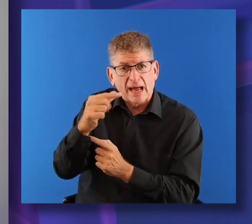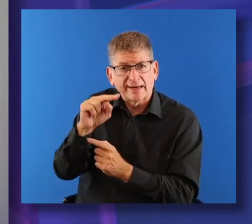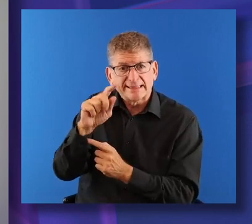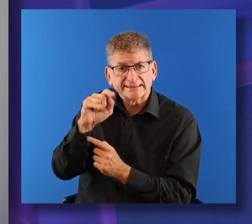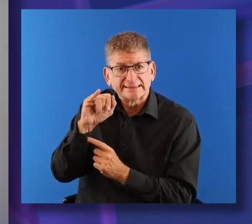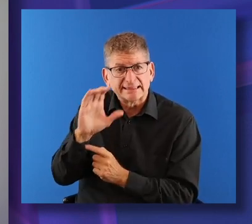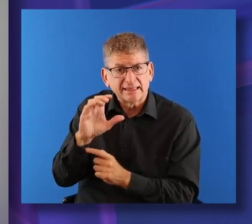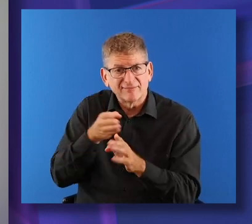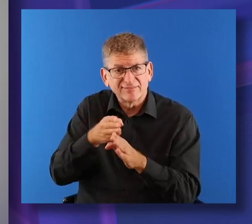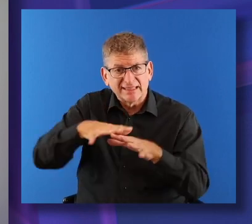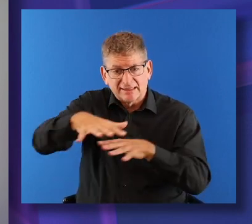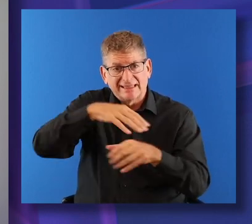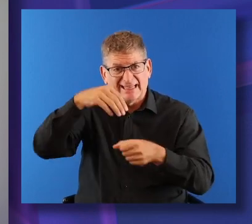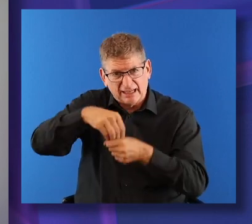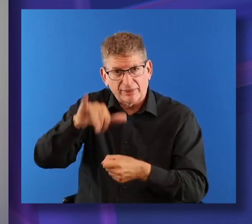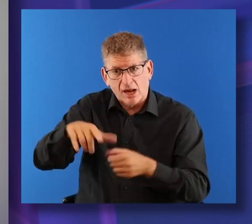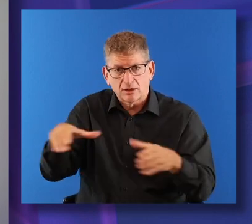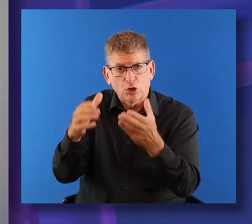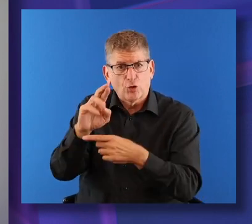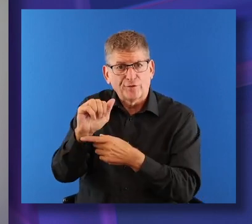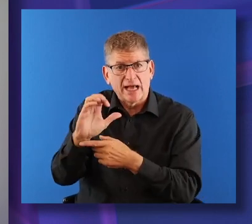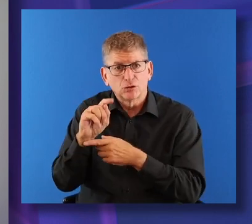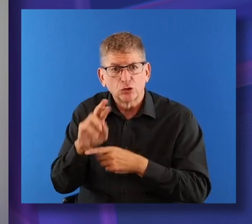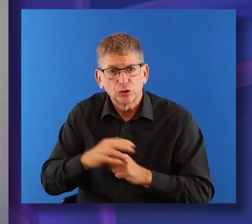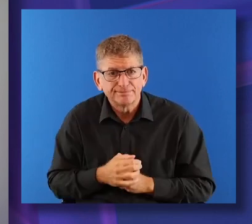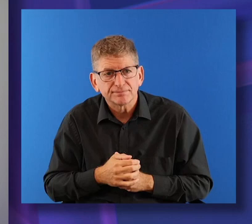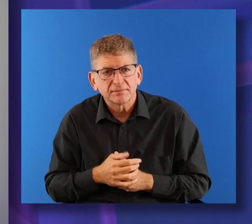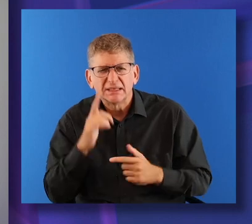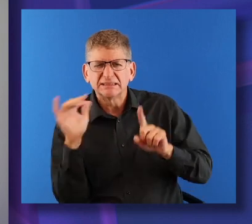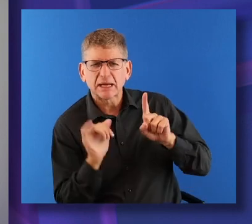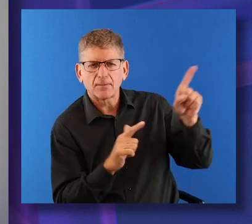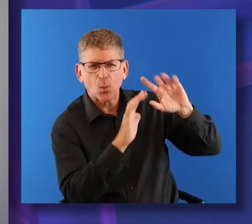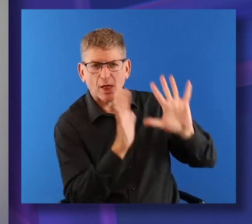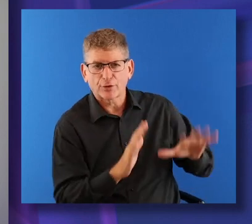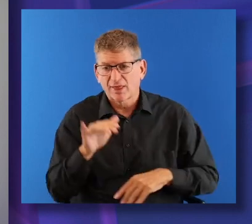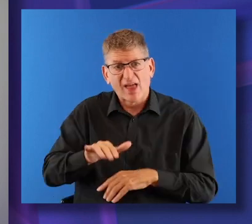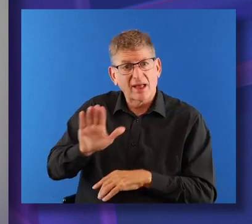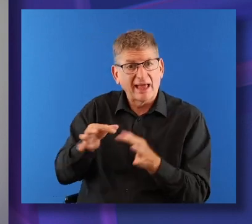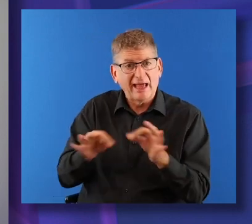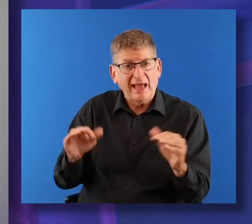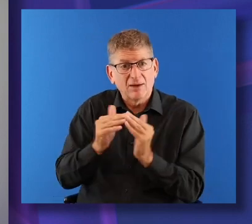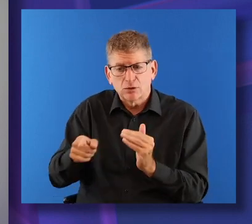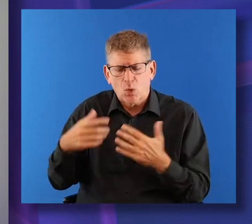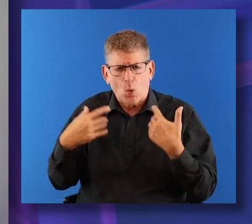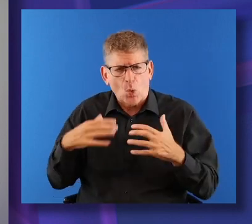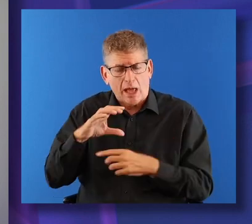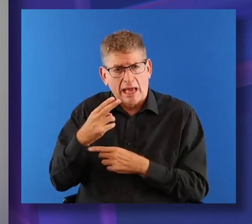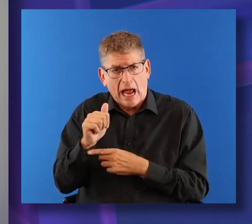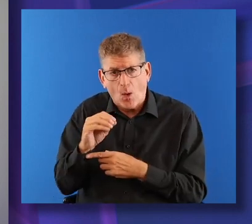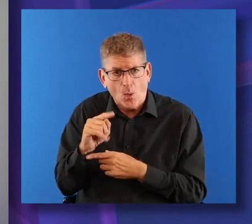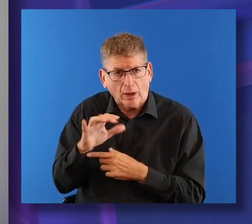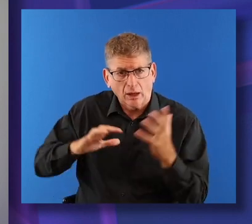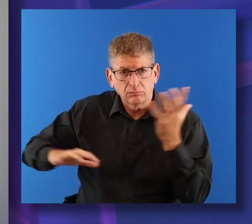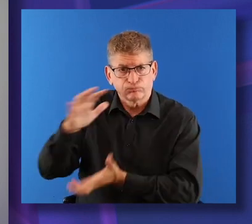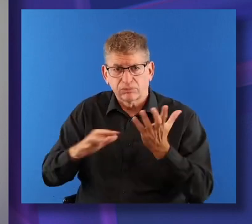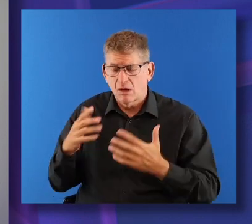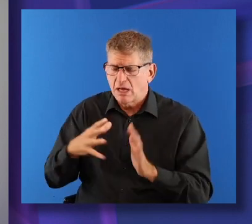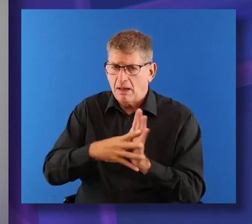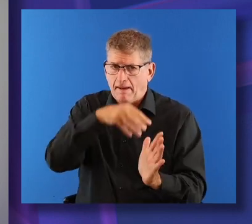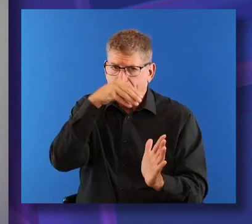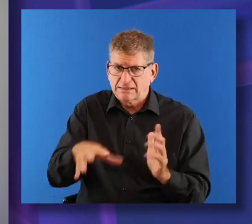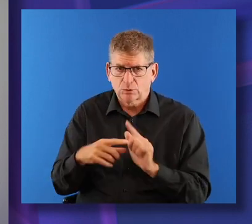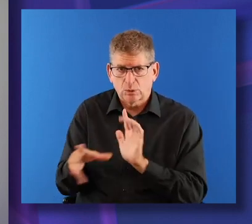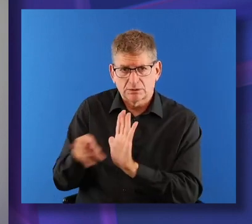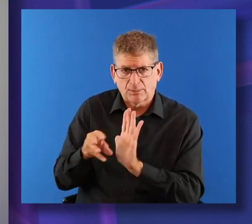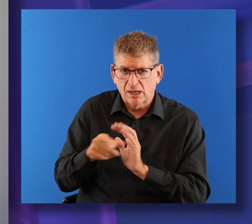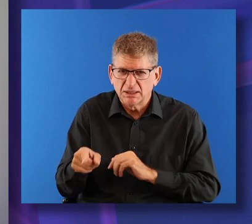these equations are chaotic and very expensive to simulate. We are using deep learning to accelerate their